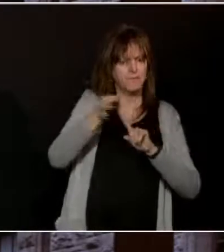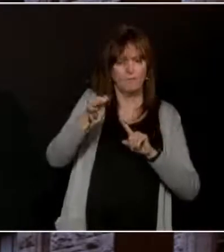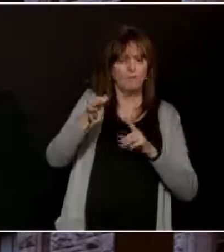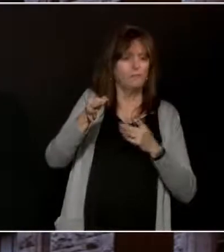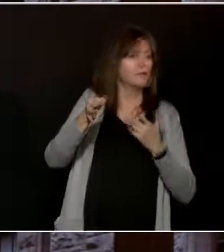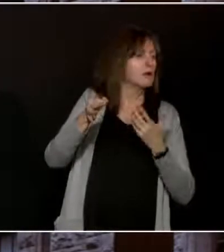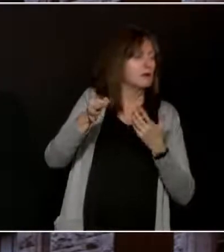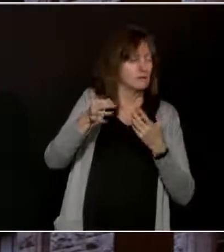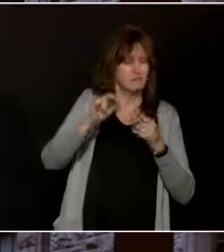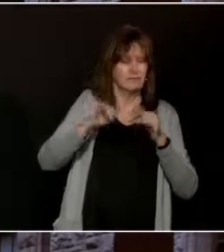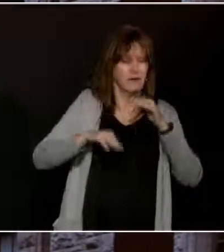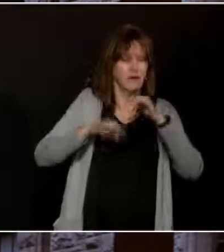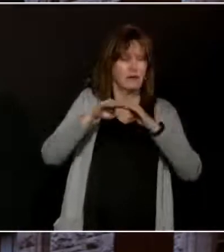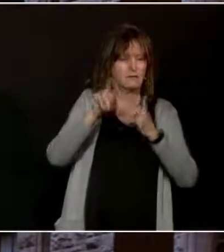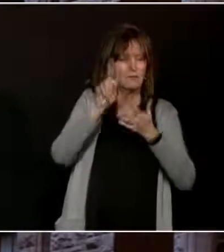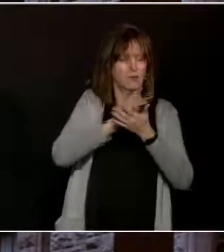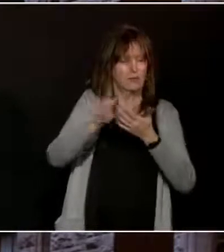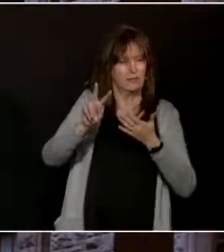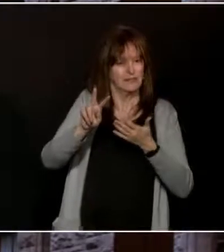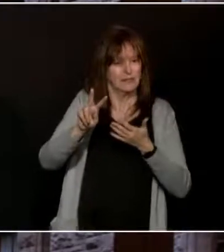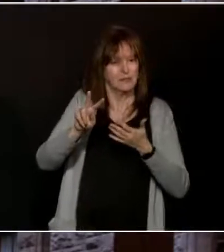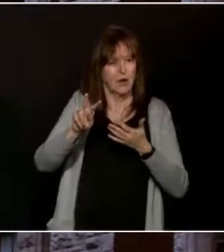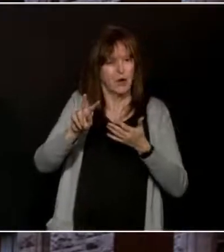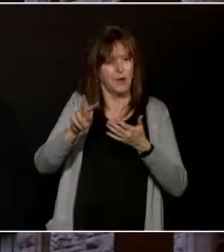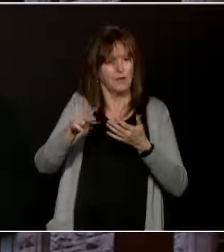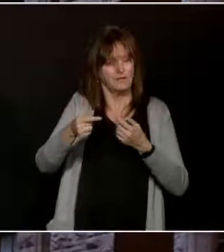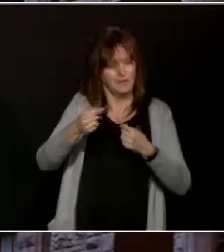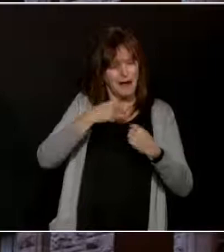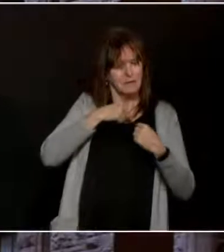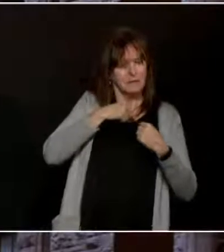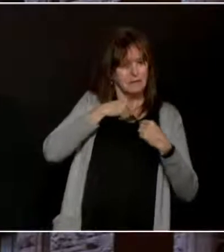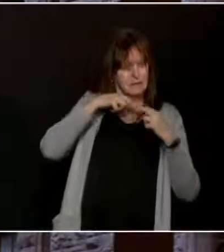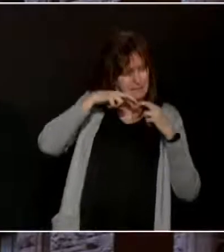fairly extensive testing. On March the 2nd,